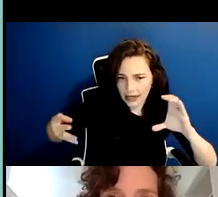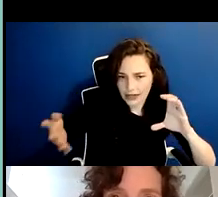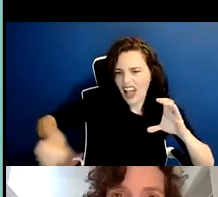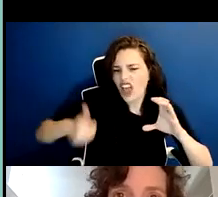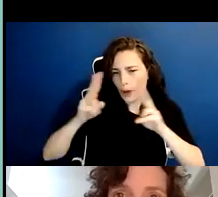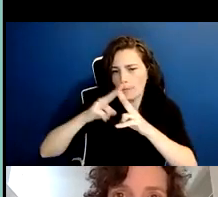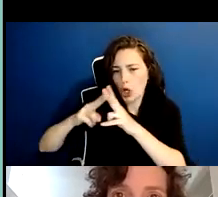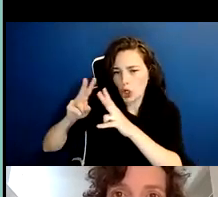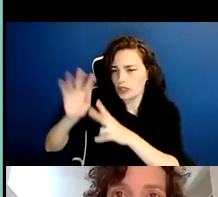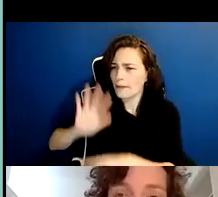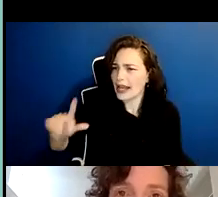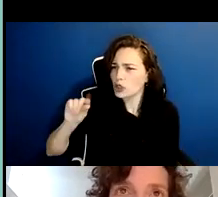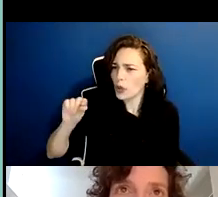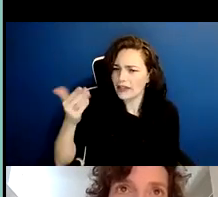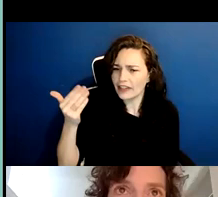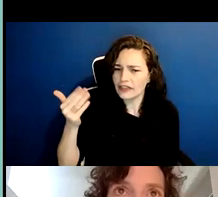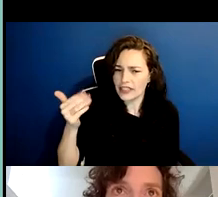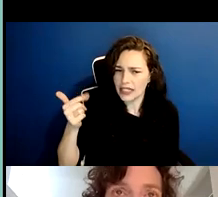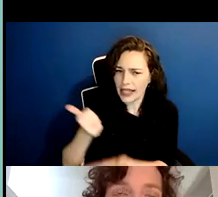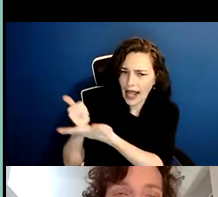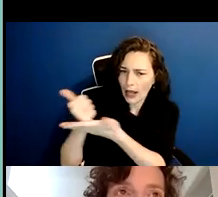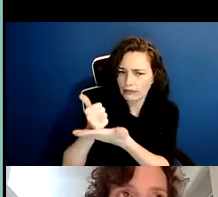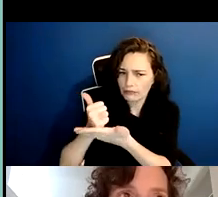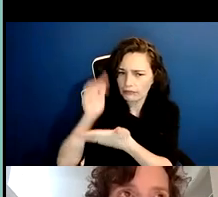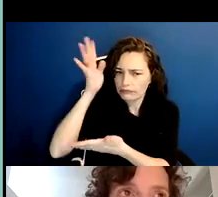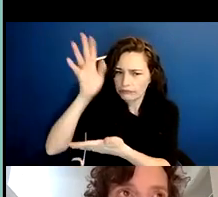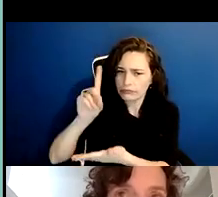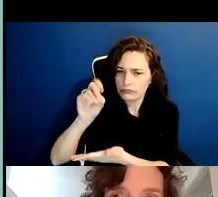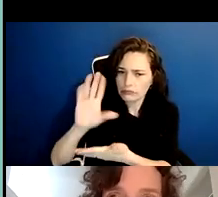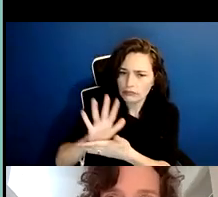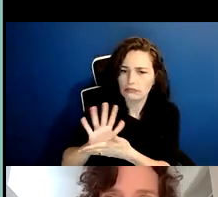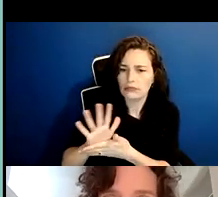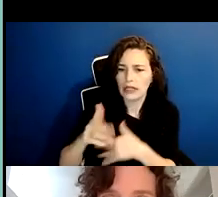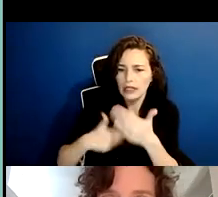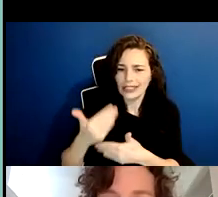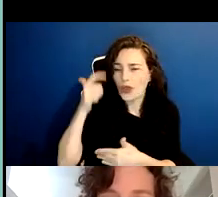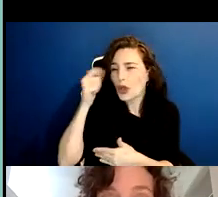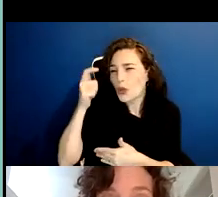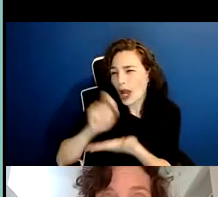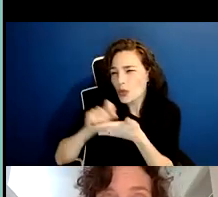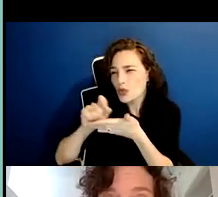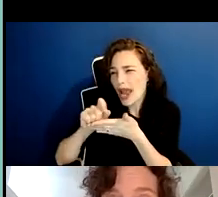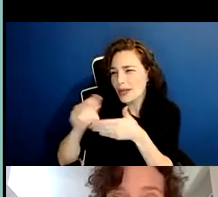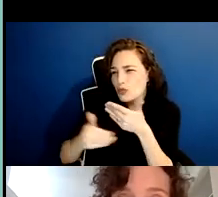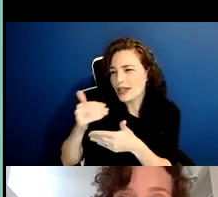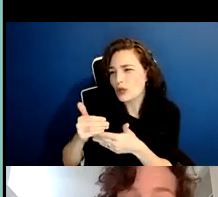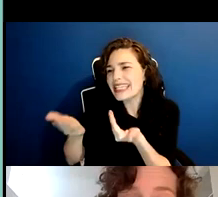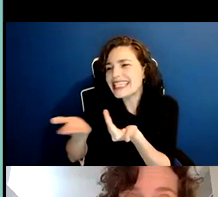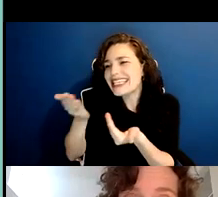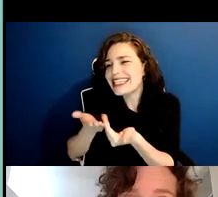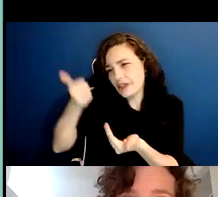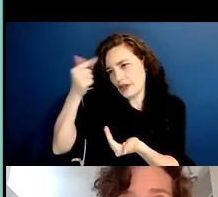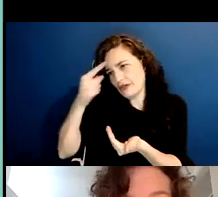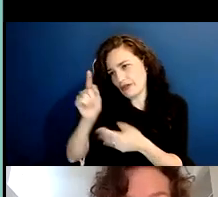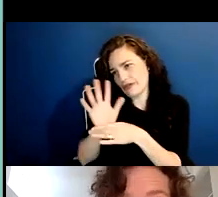in an effort to make the grant writing process easier for filmmakers. Now, what happened over the past